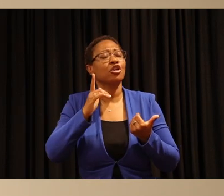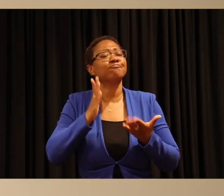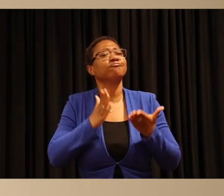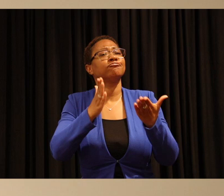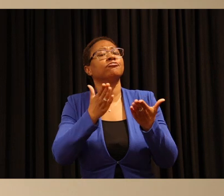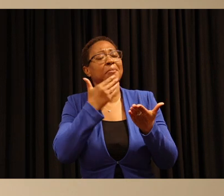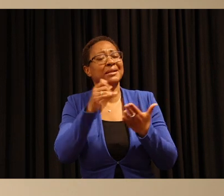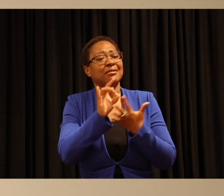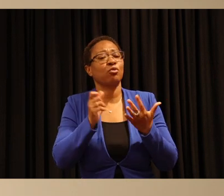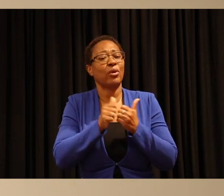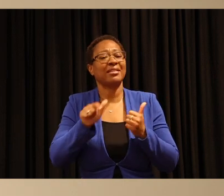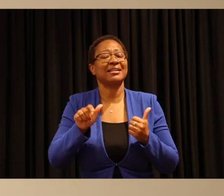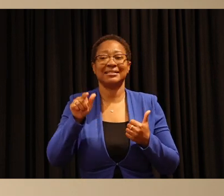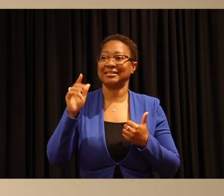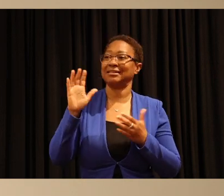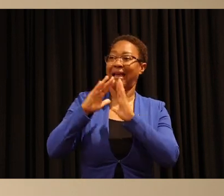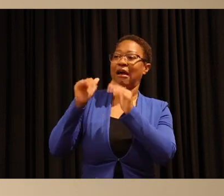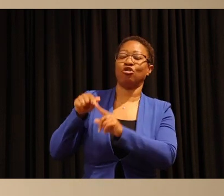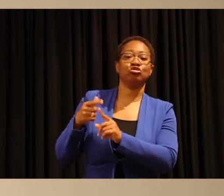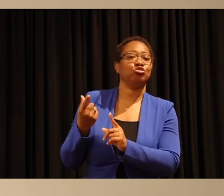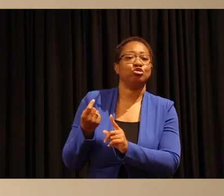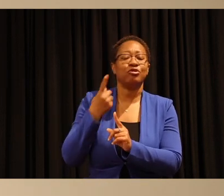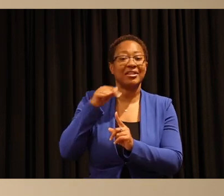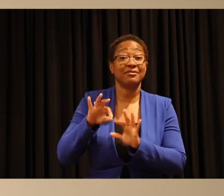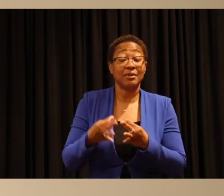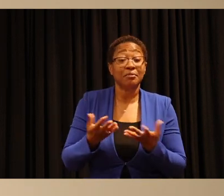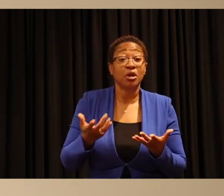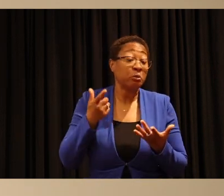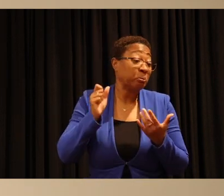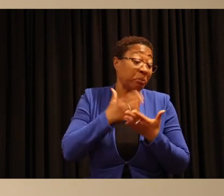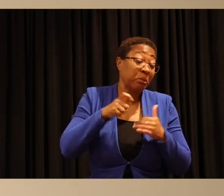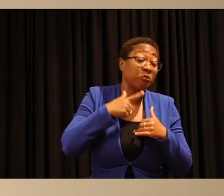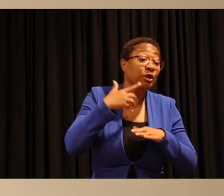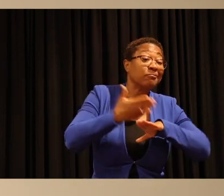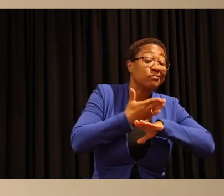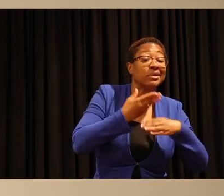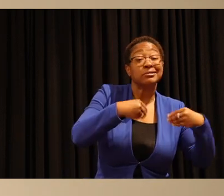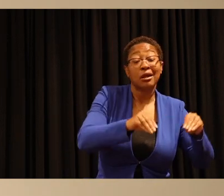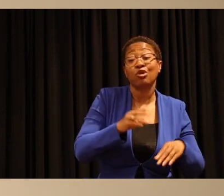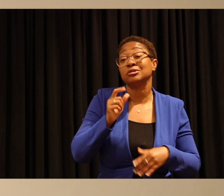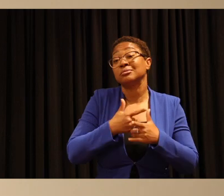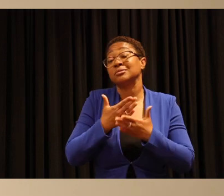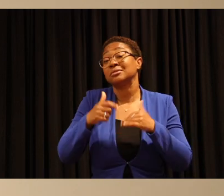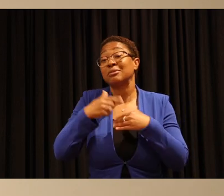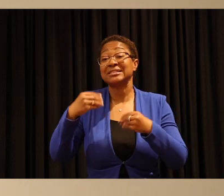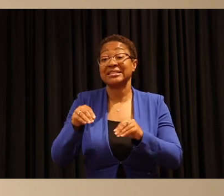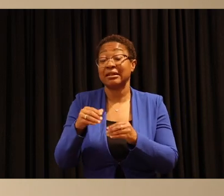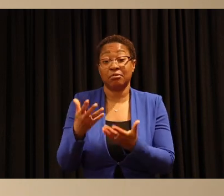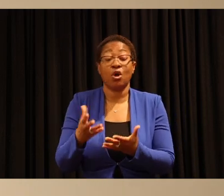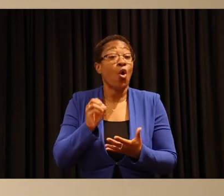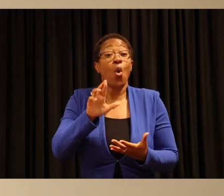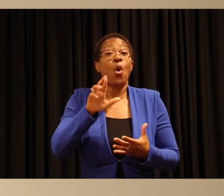to do with this asset for our family. And sometimes it is renovate it and sell it. Sometimes it's sell it as it is. But sometimes it's, hey,